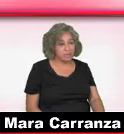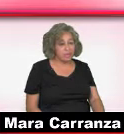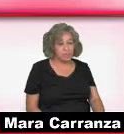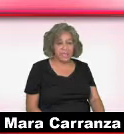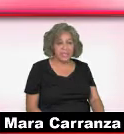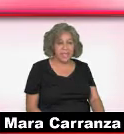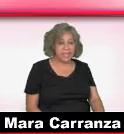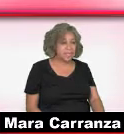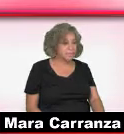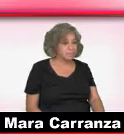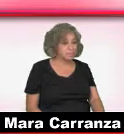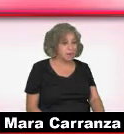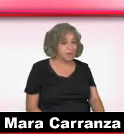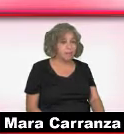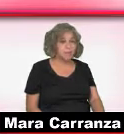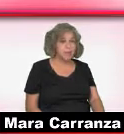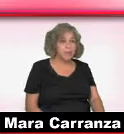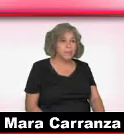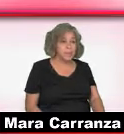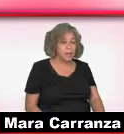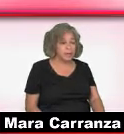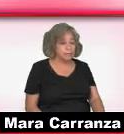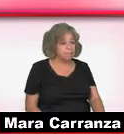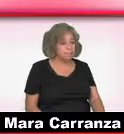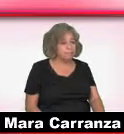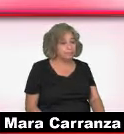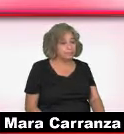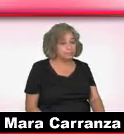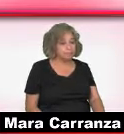know. Please like and subscribe.